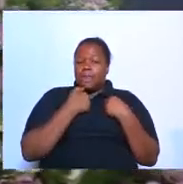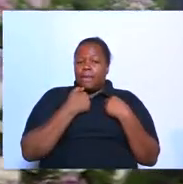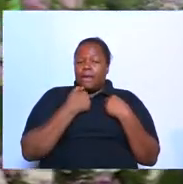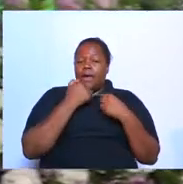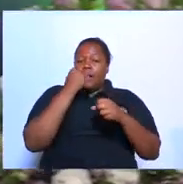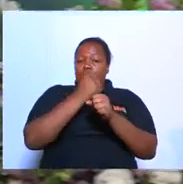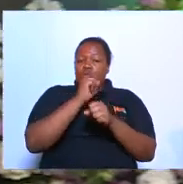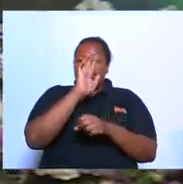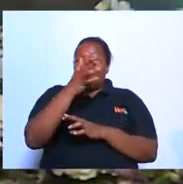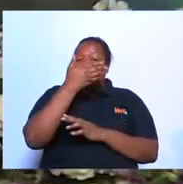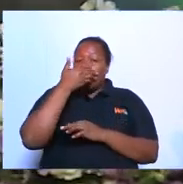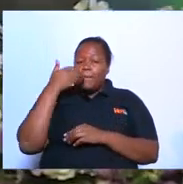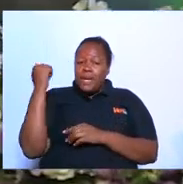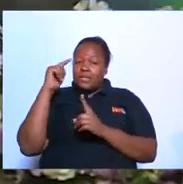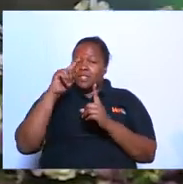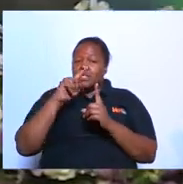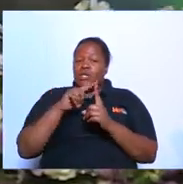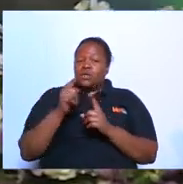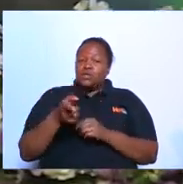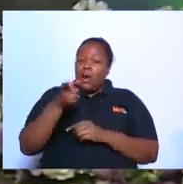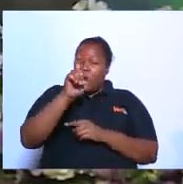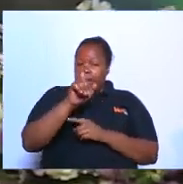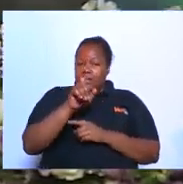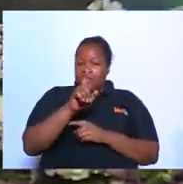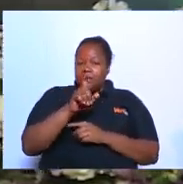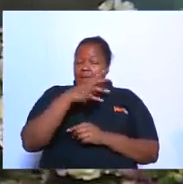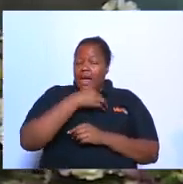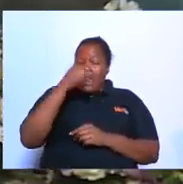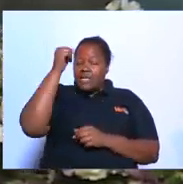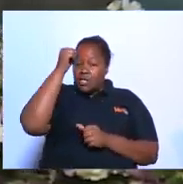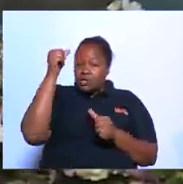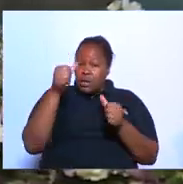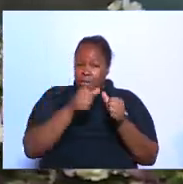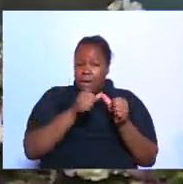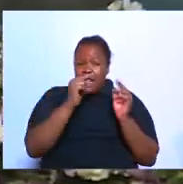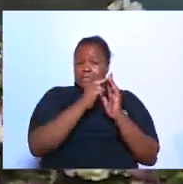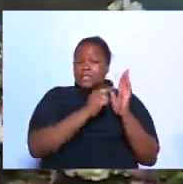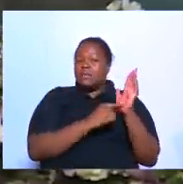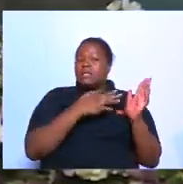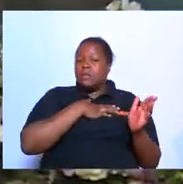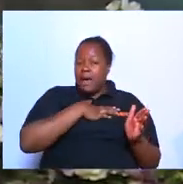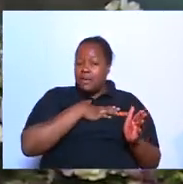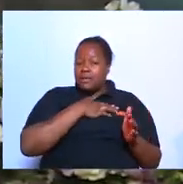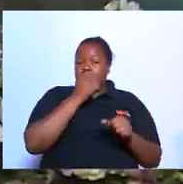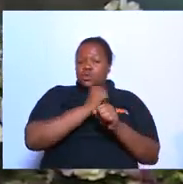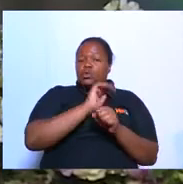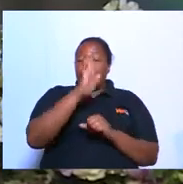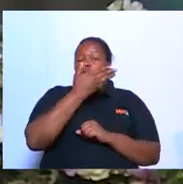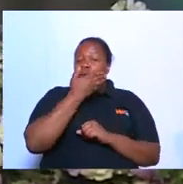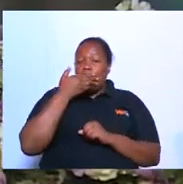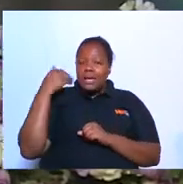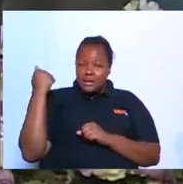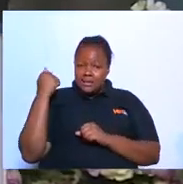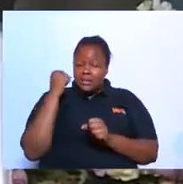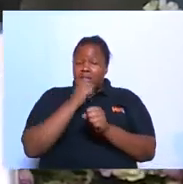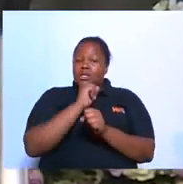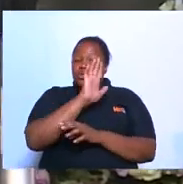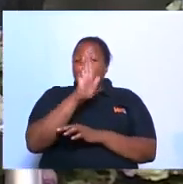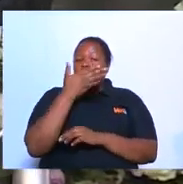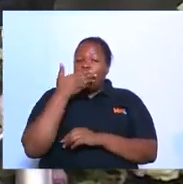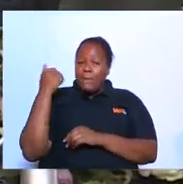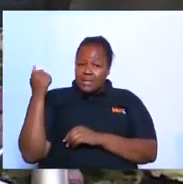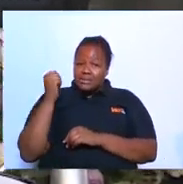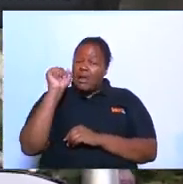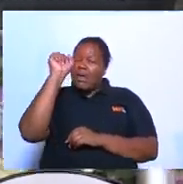do your best to add on you remember this statement do your best do your best